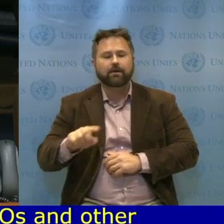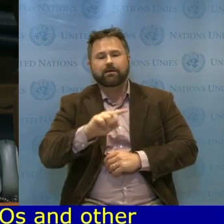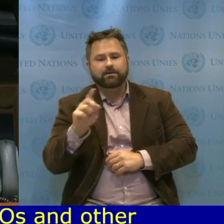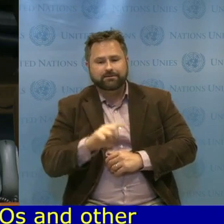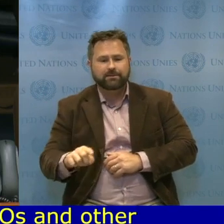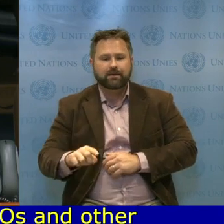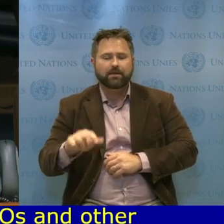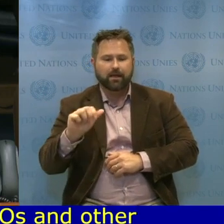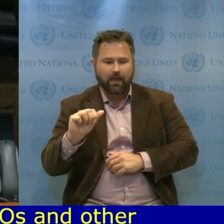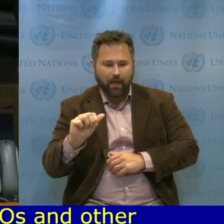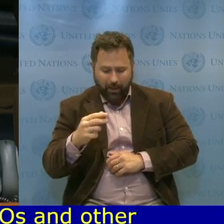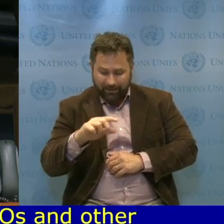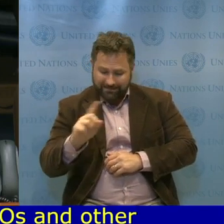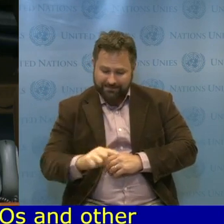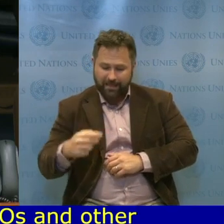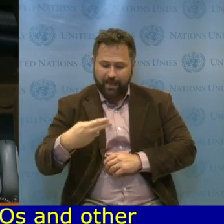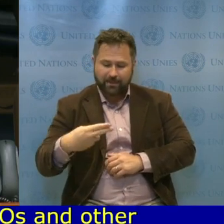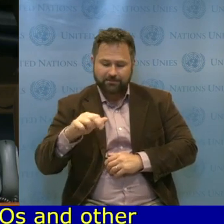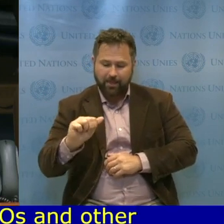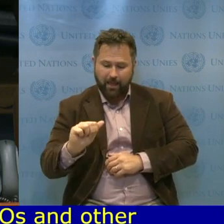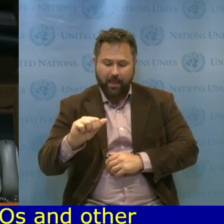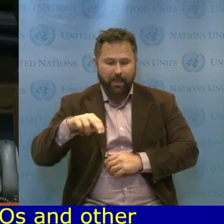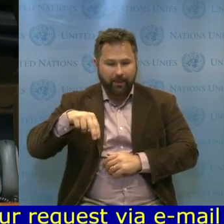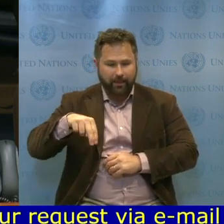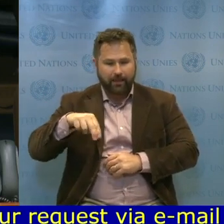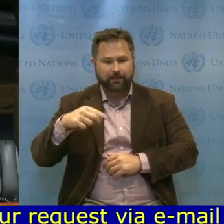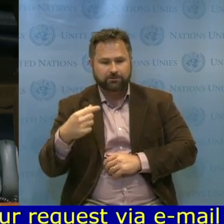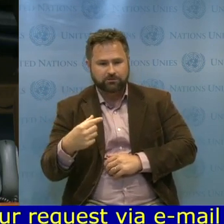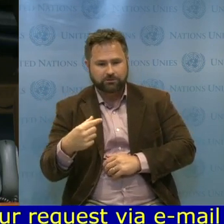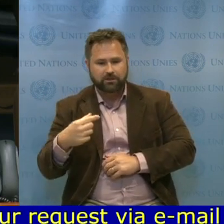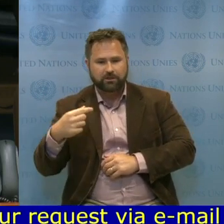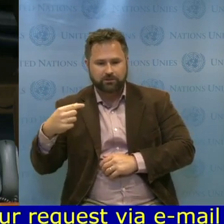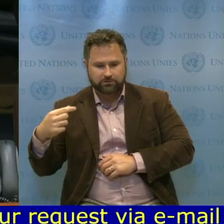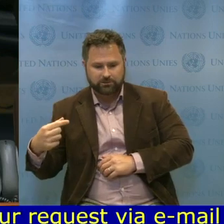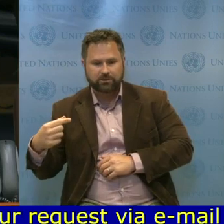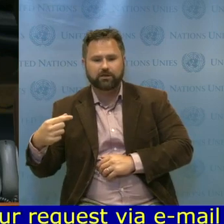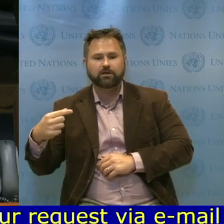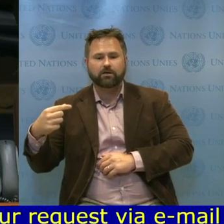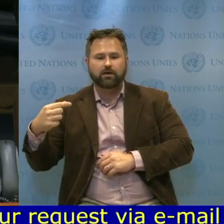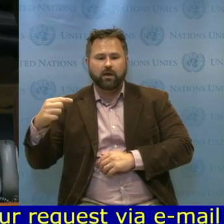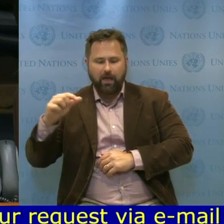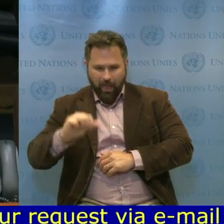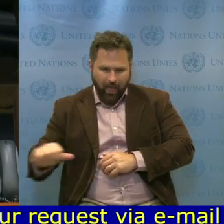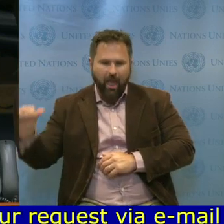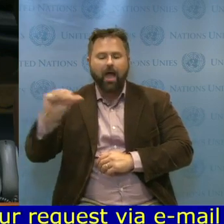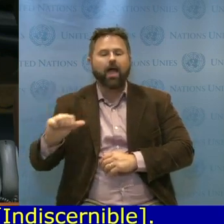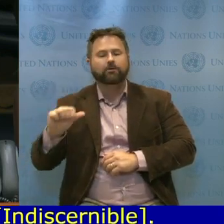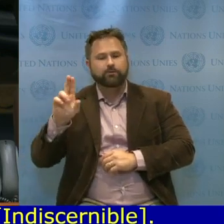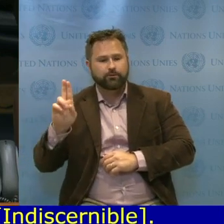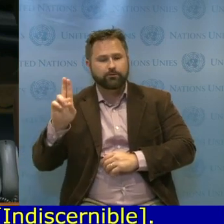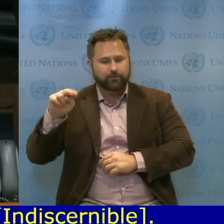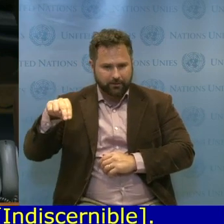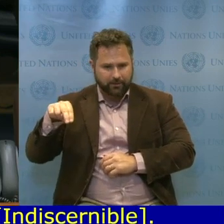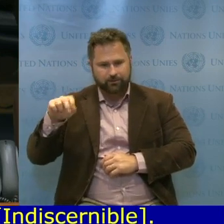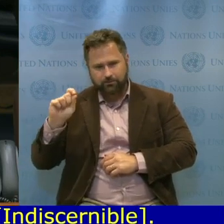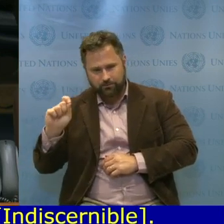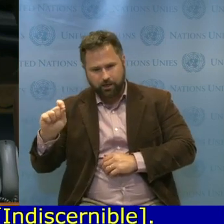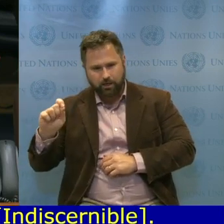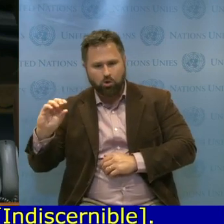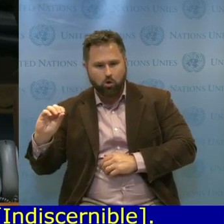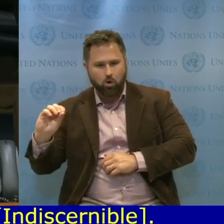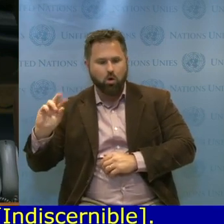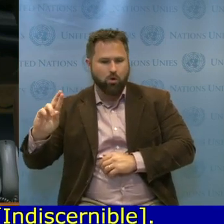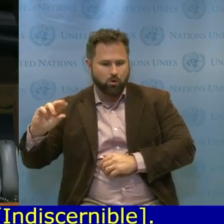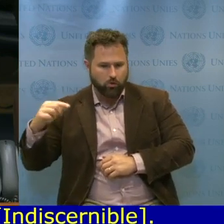zhang@un.org. When the names of your organisation are called by the chair, please proceed to the designated NGO speaker seat in the